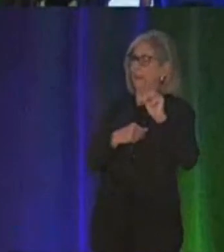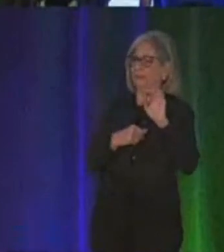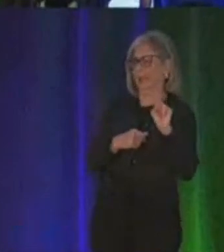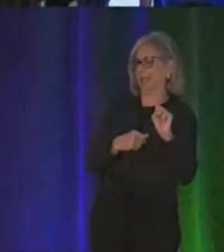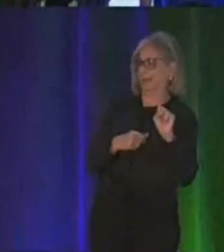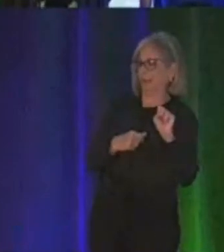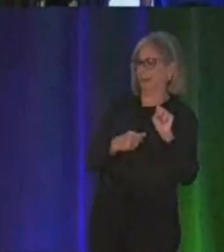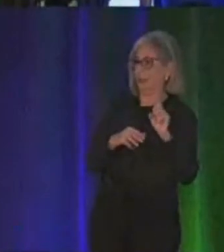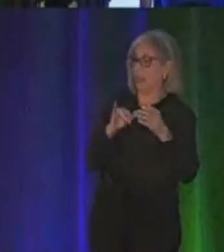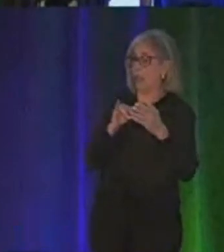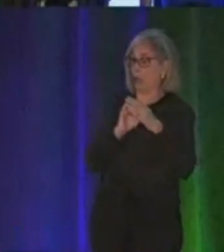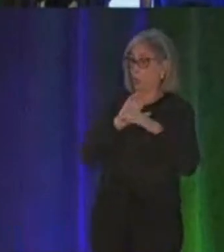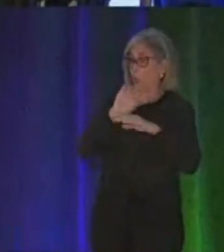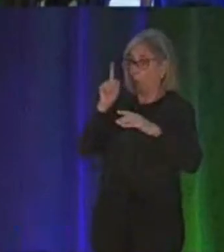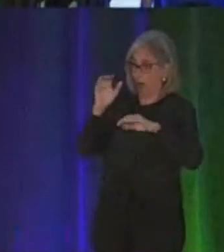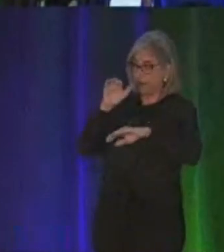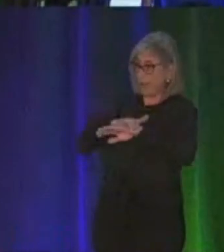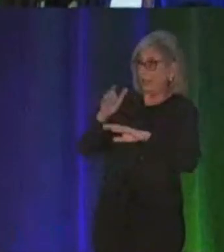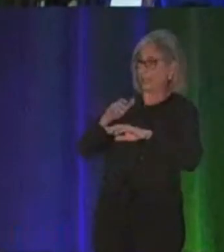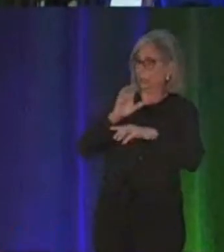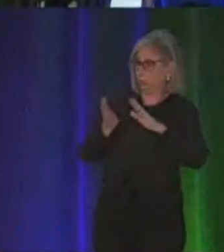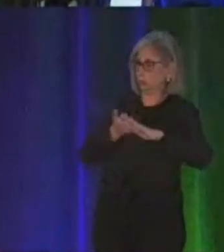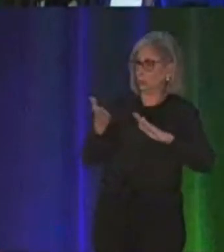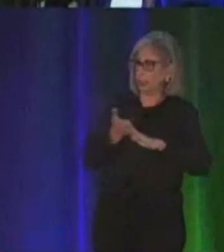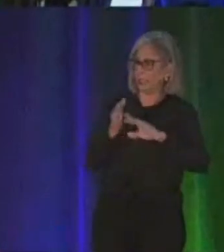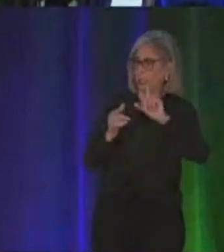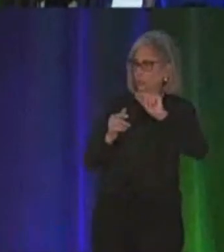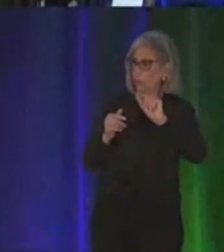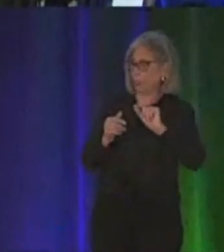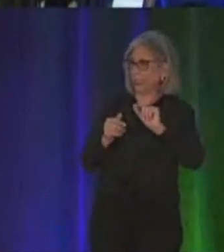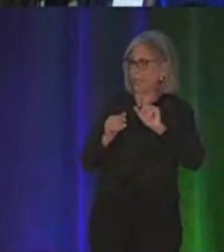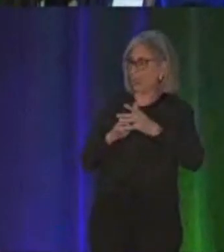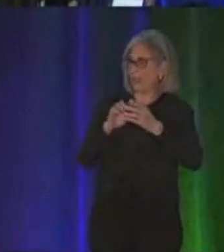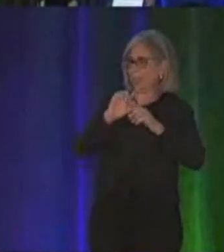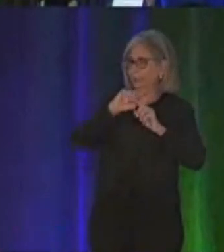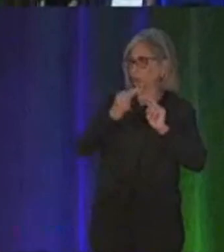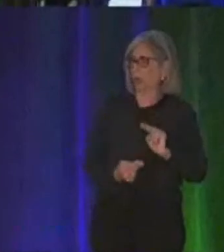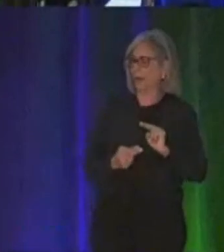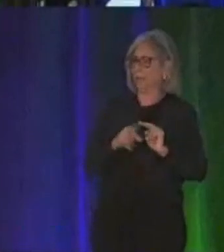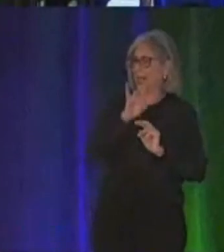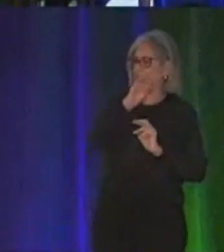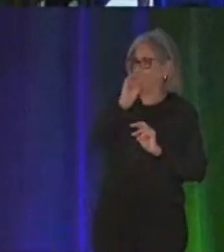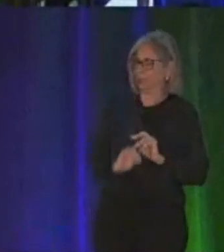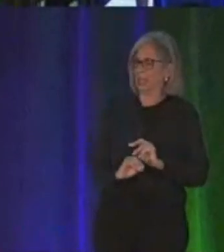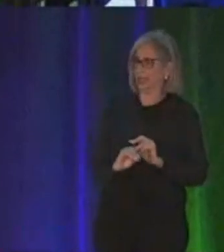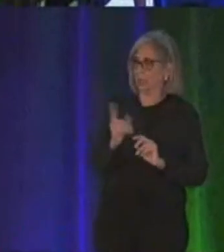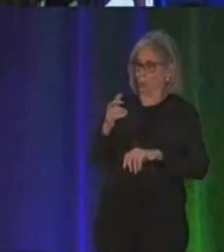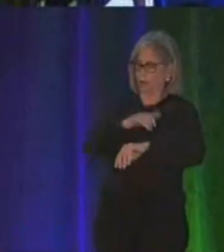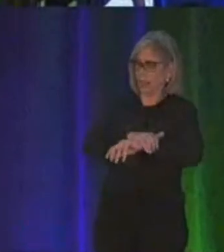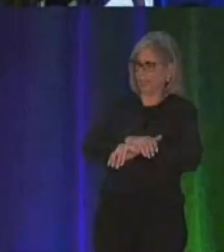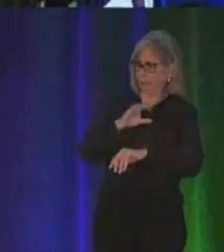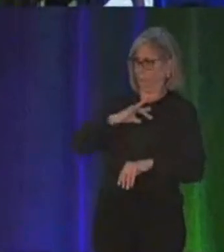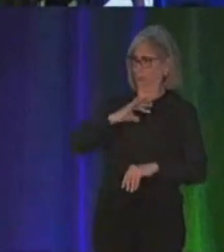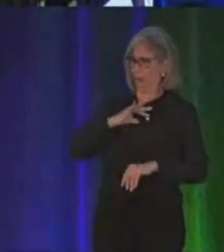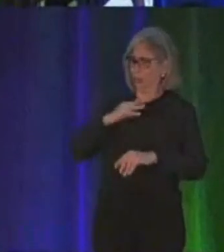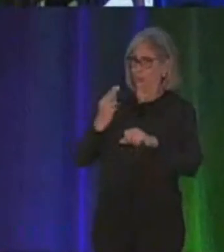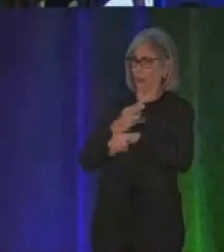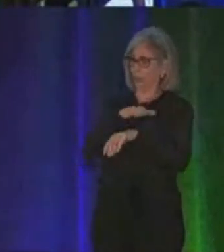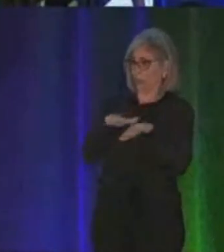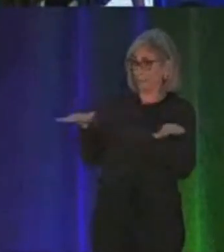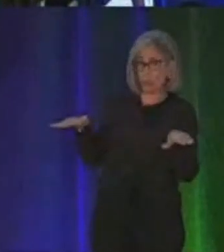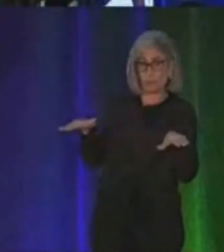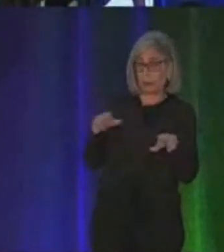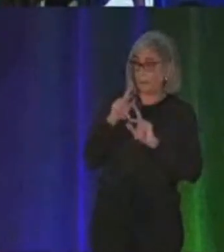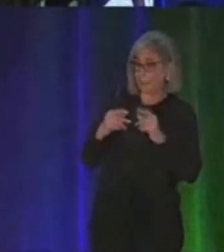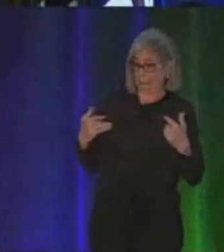if that function was running at 20 milliseconds, your bill just dropped 80% overnight. And so what's kind of cool about using some of these platforms, people